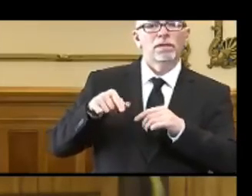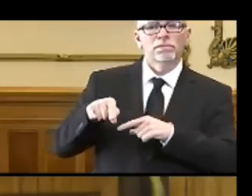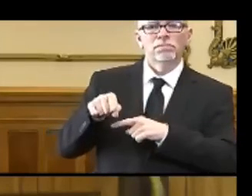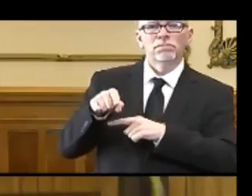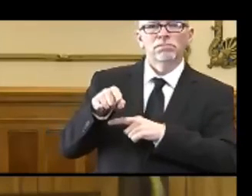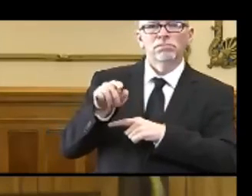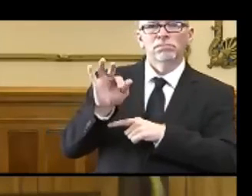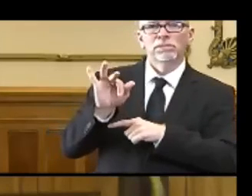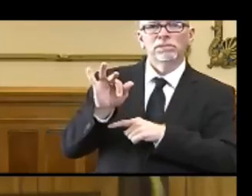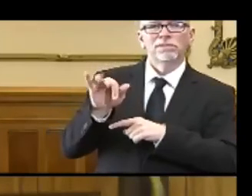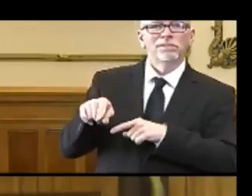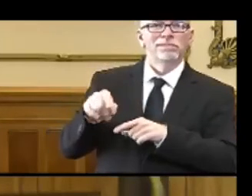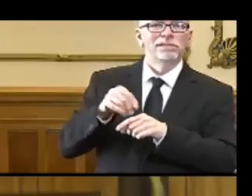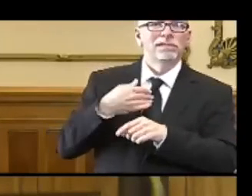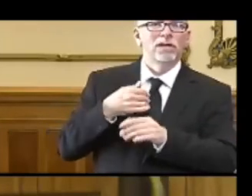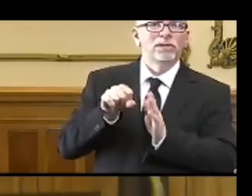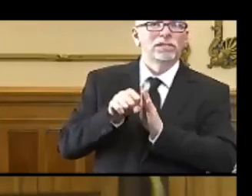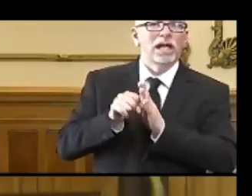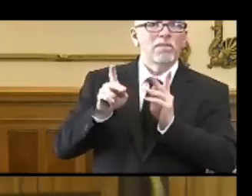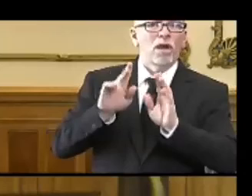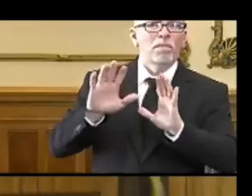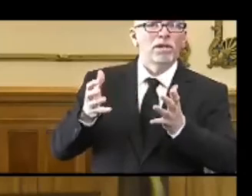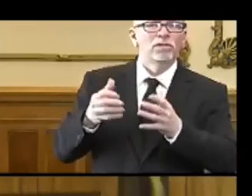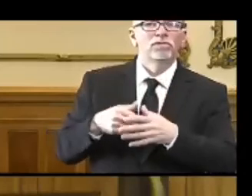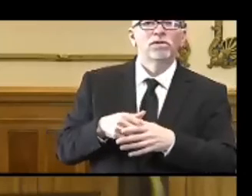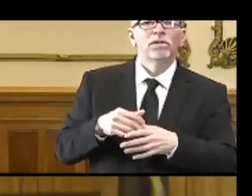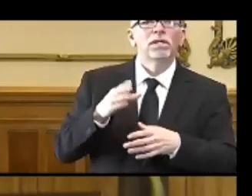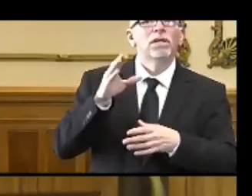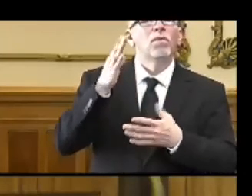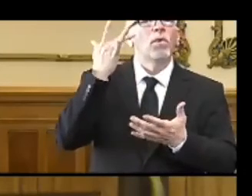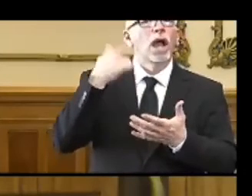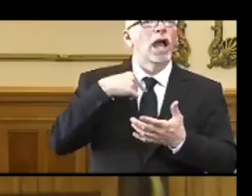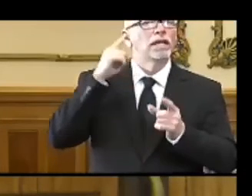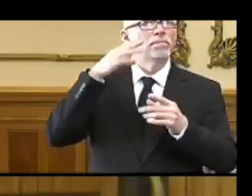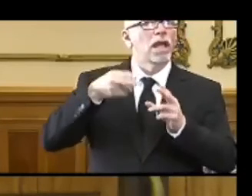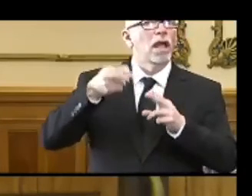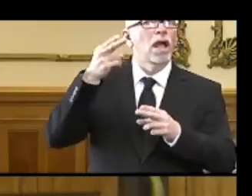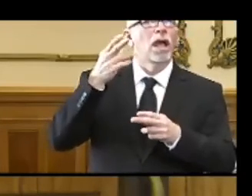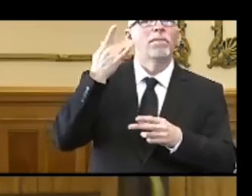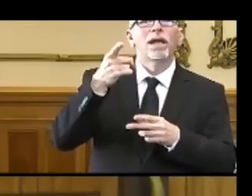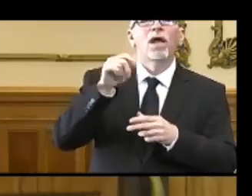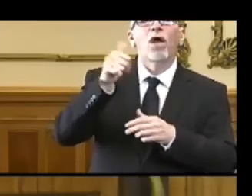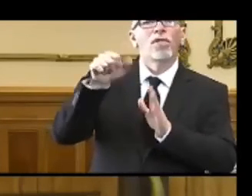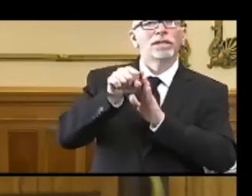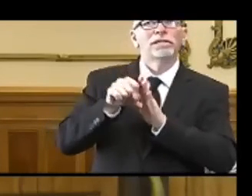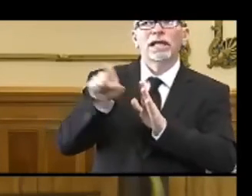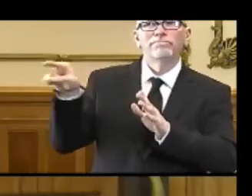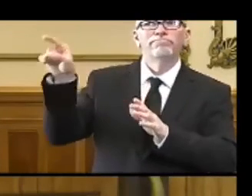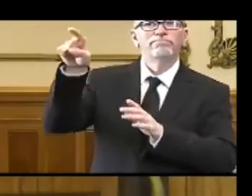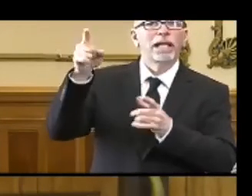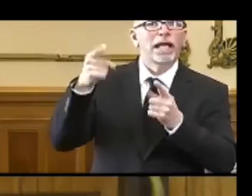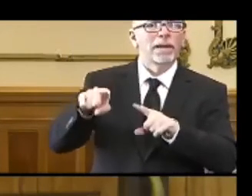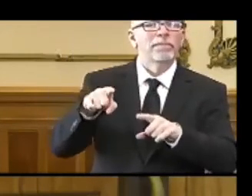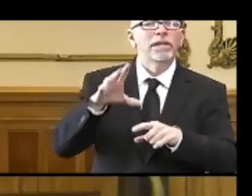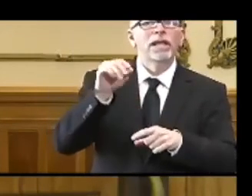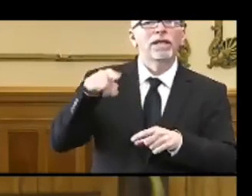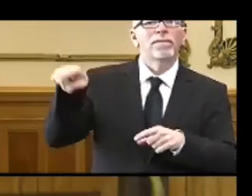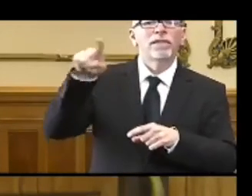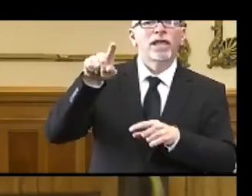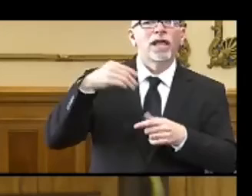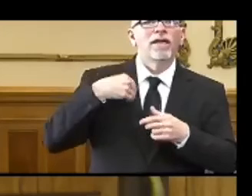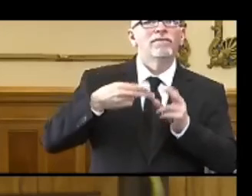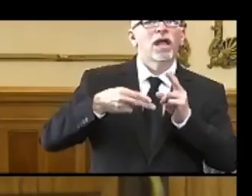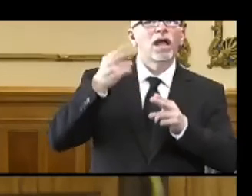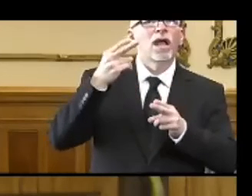Americans represented in our state population overall. And that is because that's what every other state has seen, and that is because they have